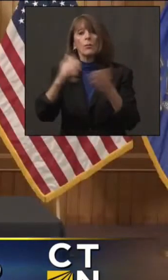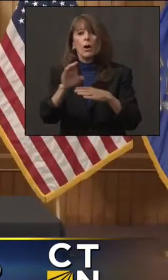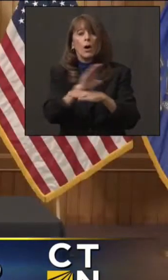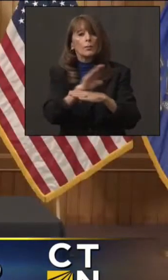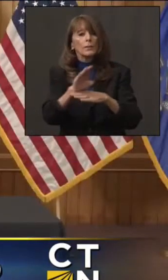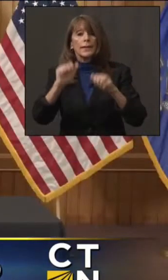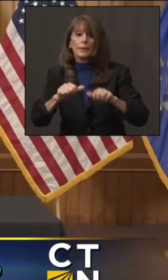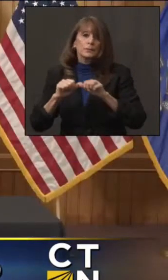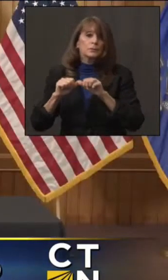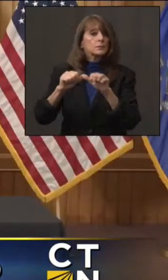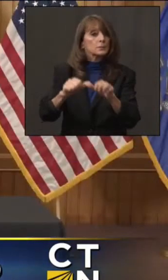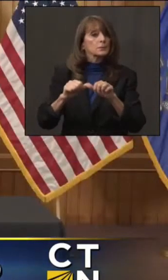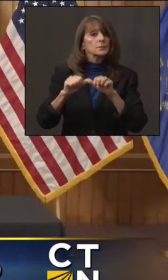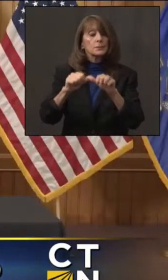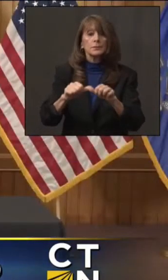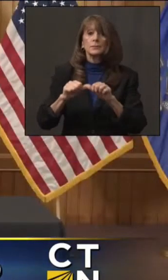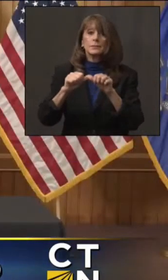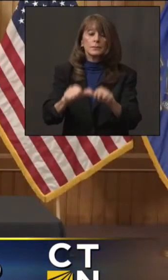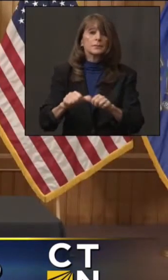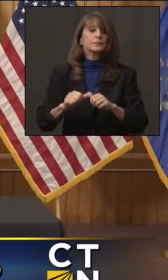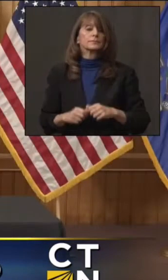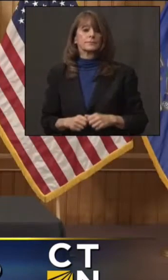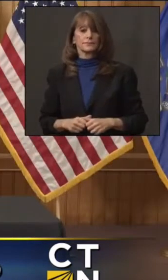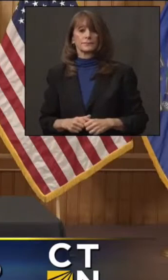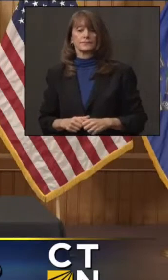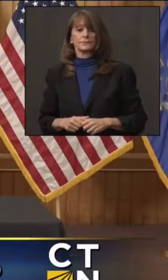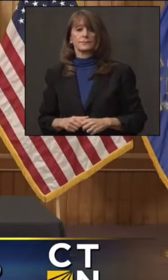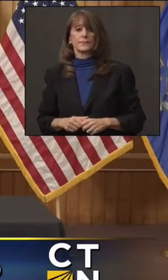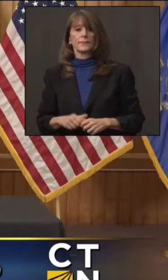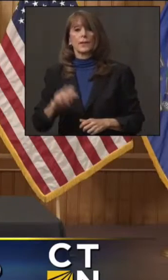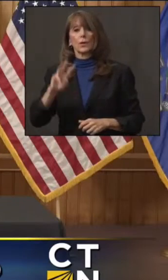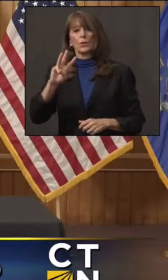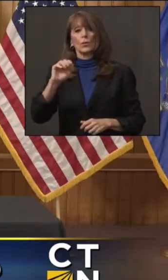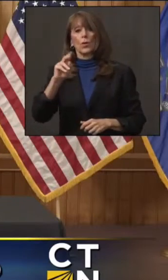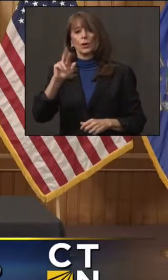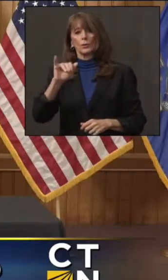Okay, I appreciate it. Thanks, everybody. The Waterbury Republican American.